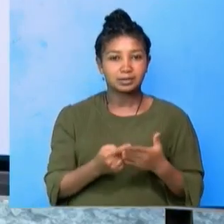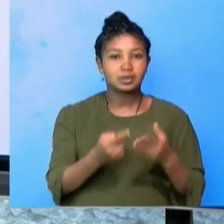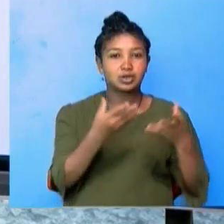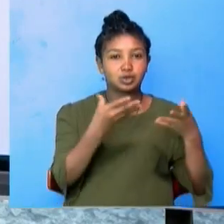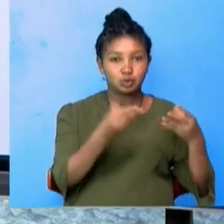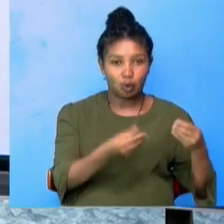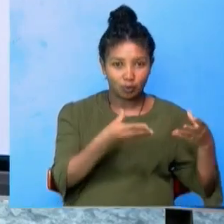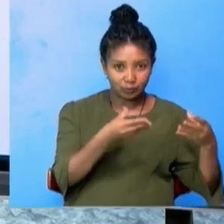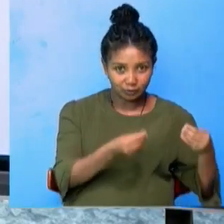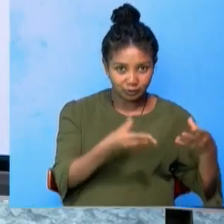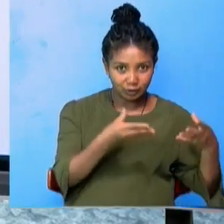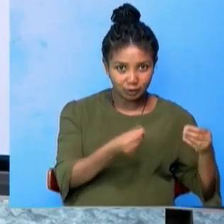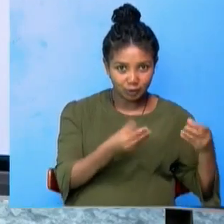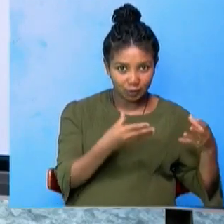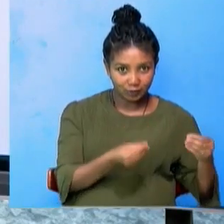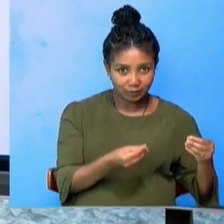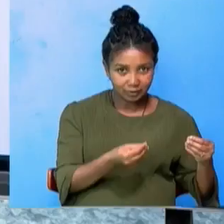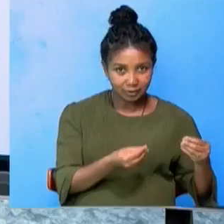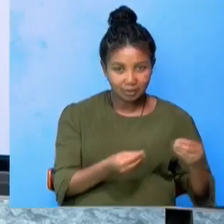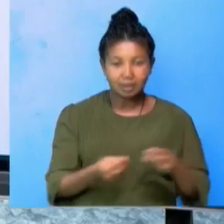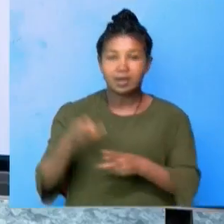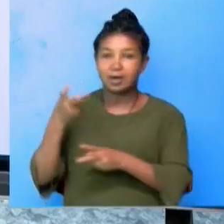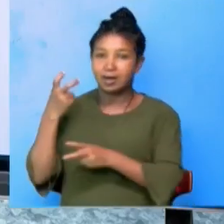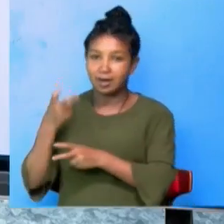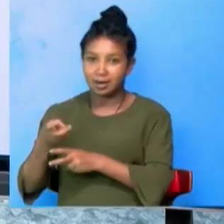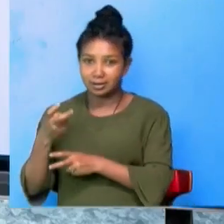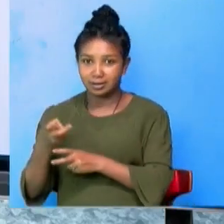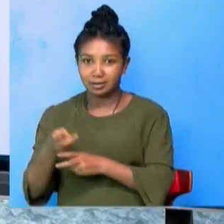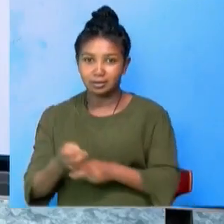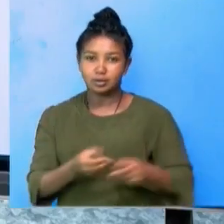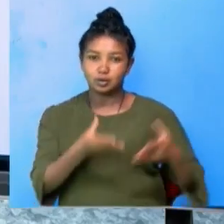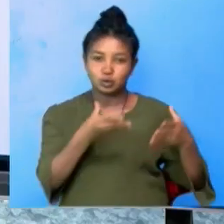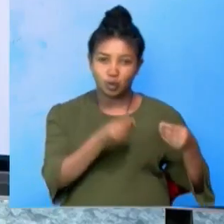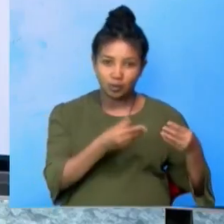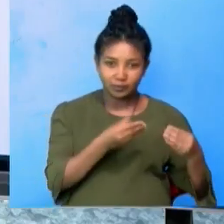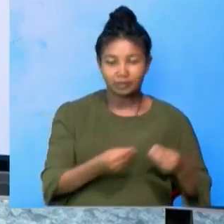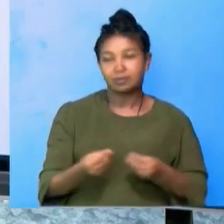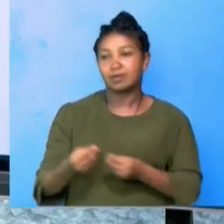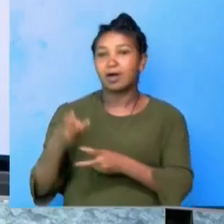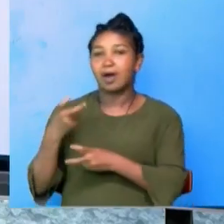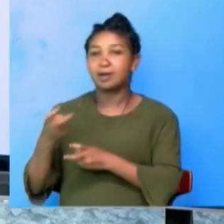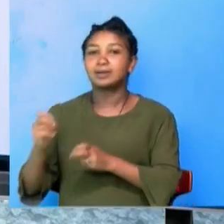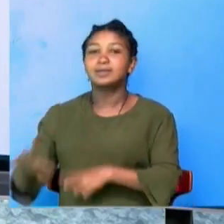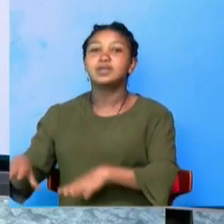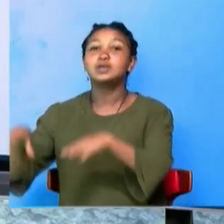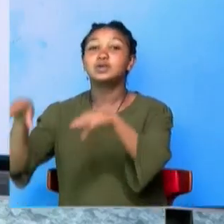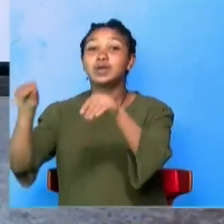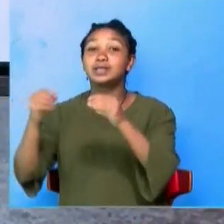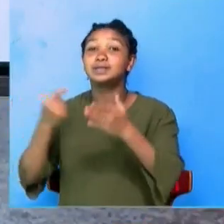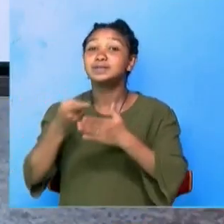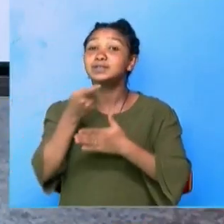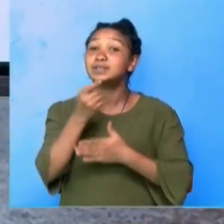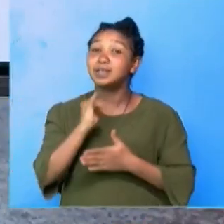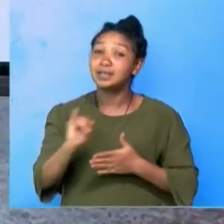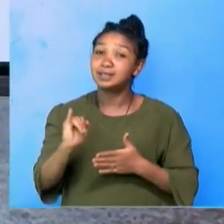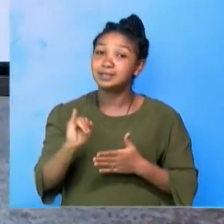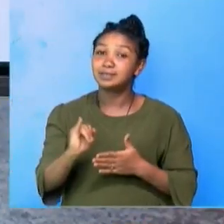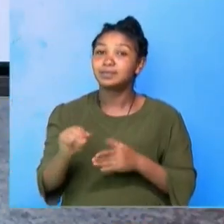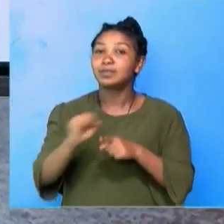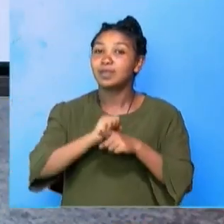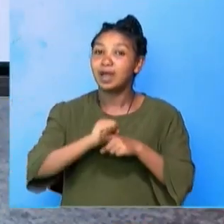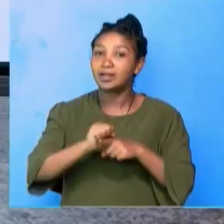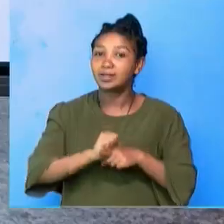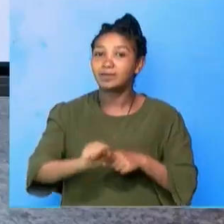soft, soft, hard, soft, hard. Students, this is